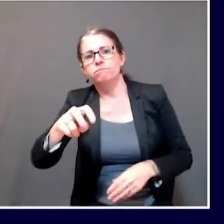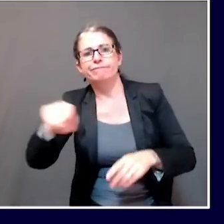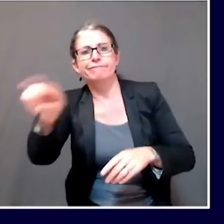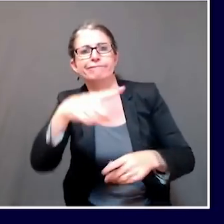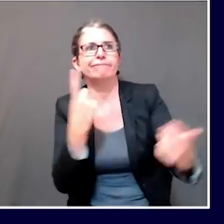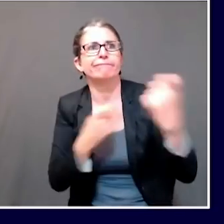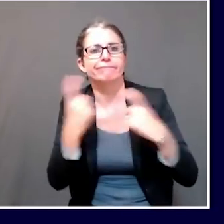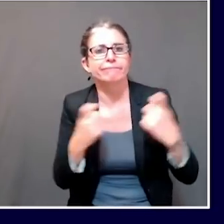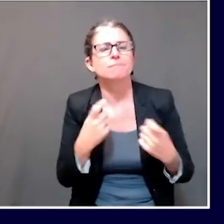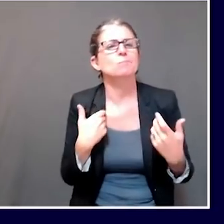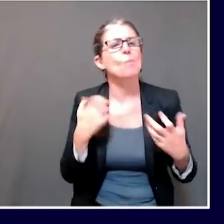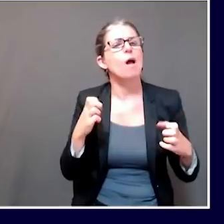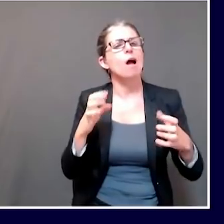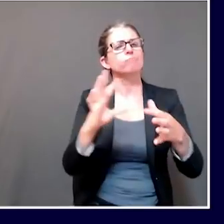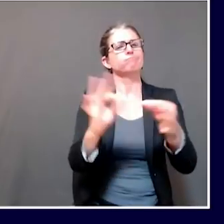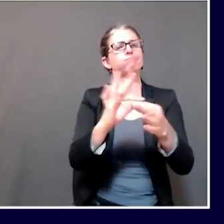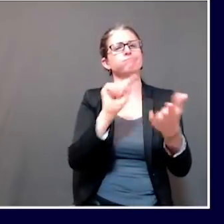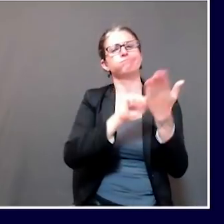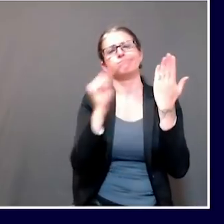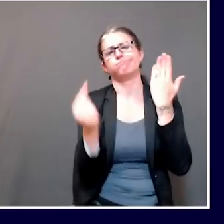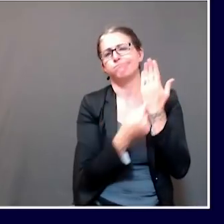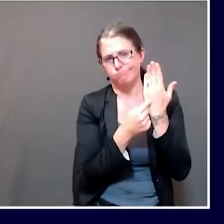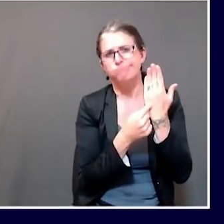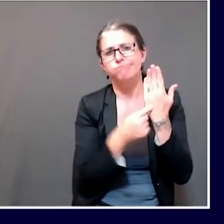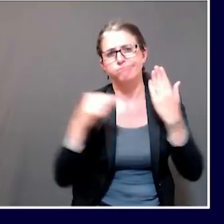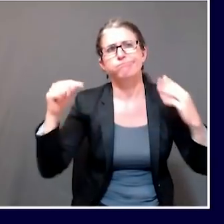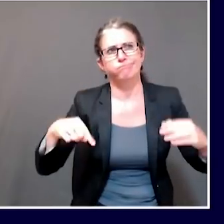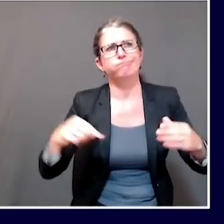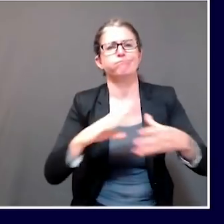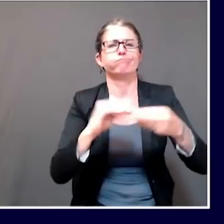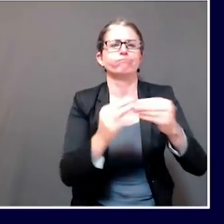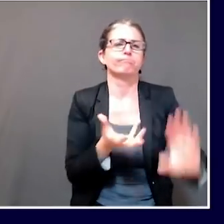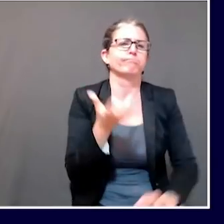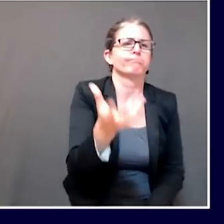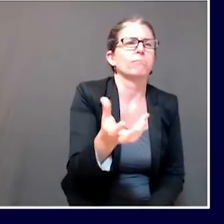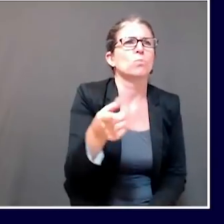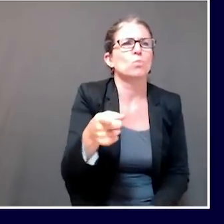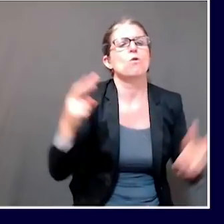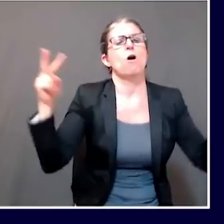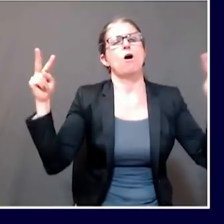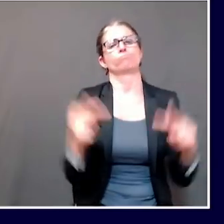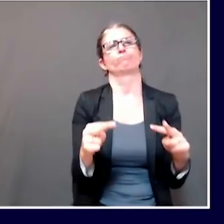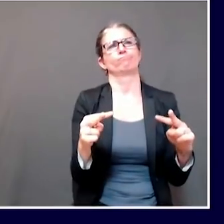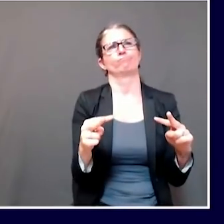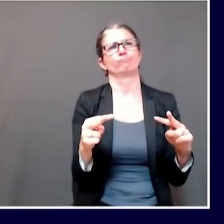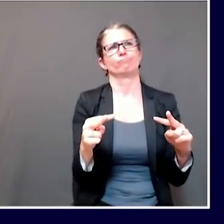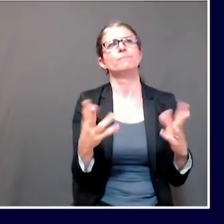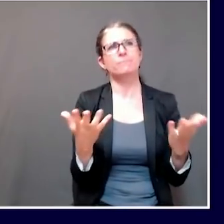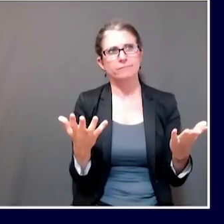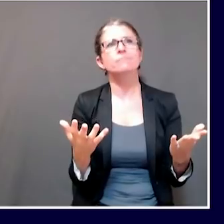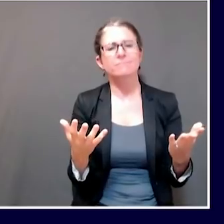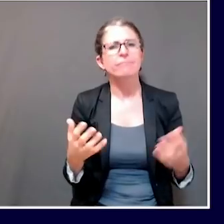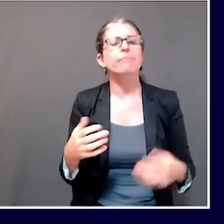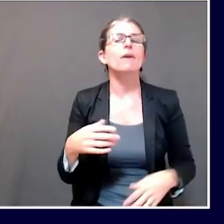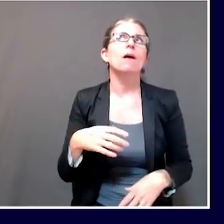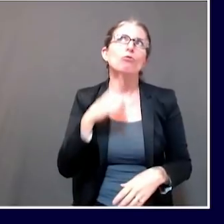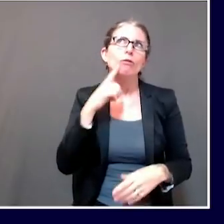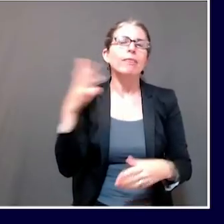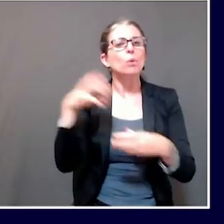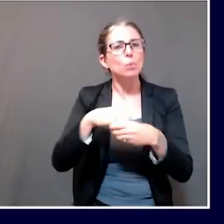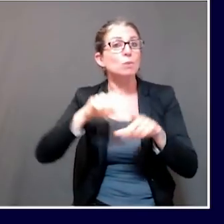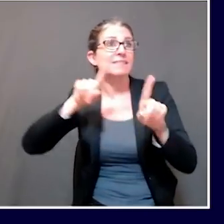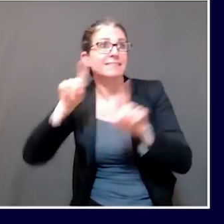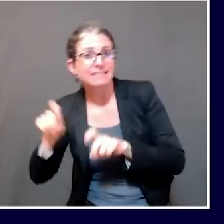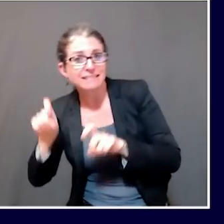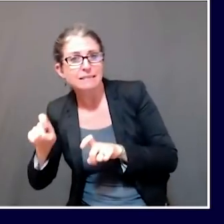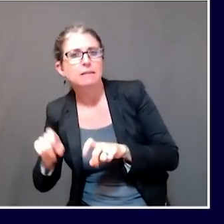provide some additional context around the numbers that I mentioned, by way of providing an update on where things stand with some of our states,